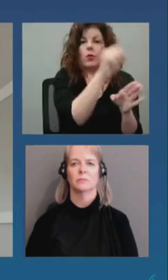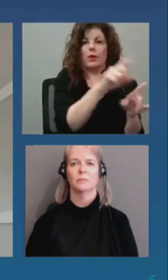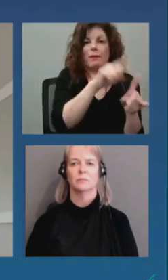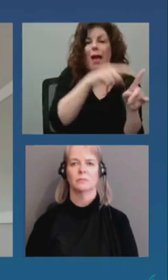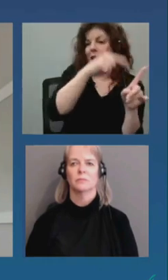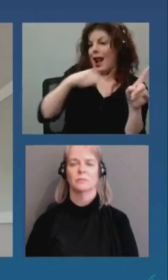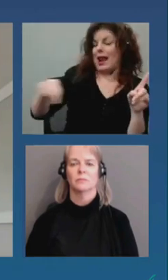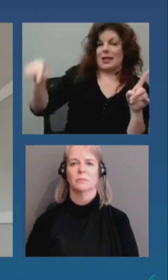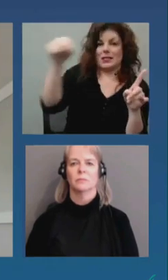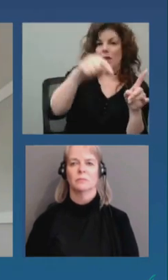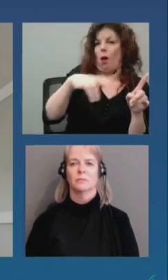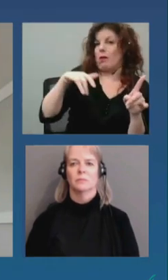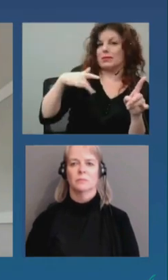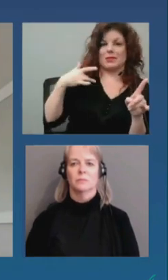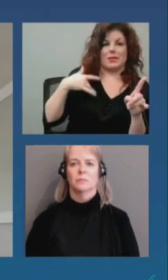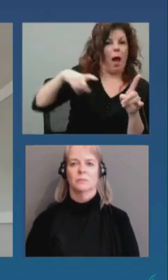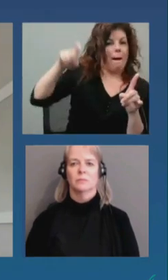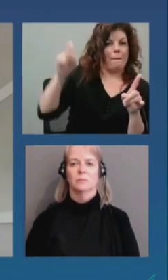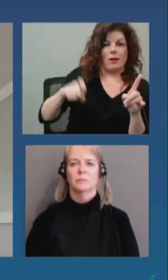autres